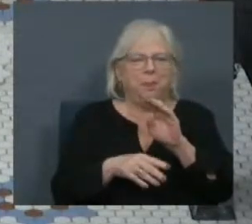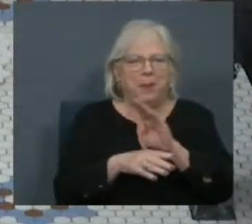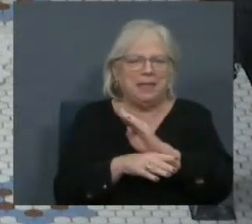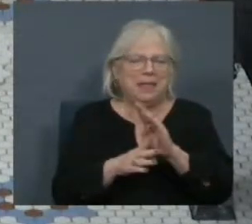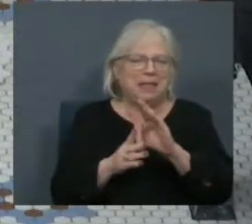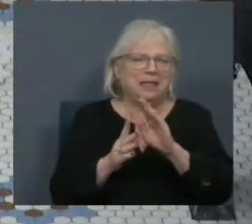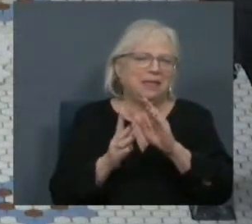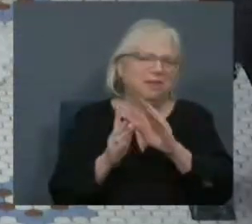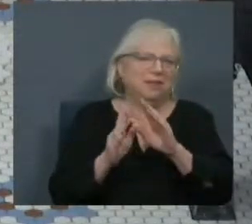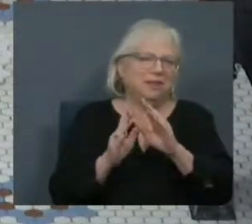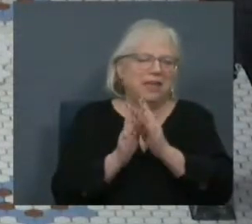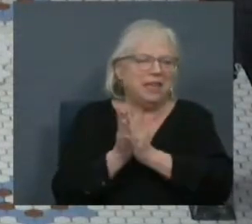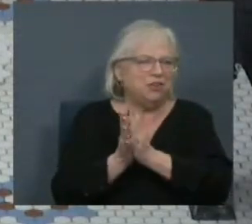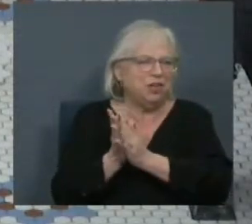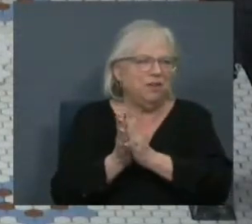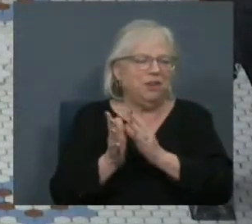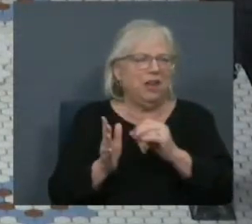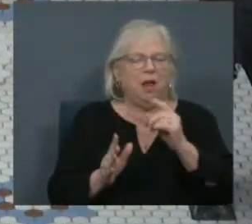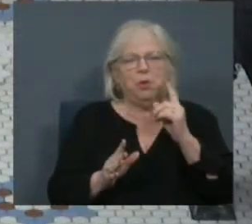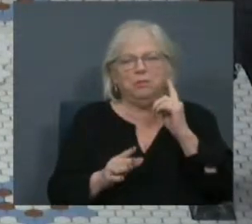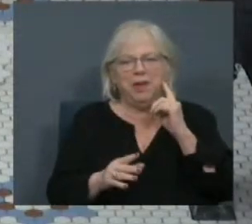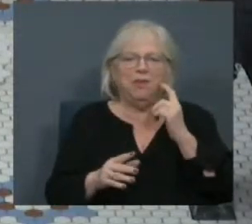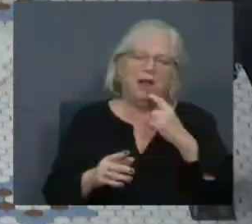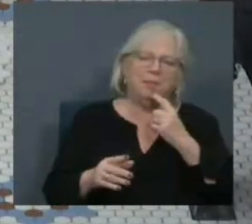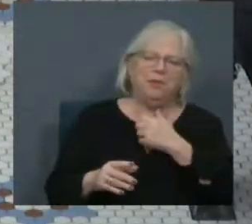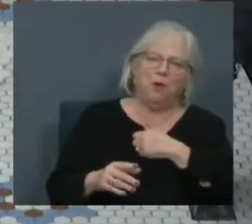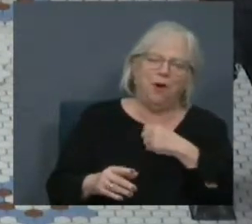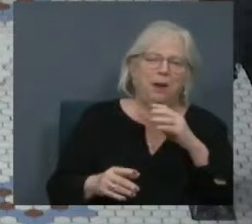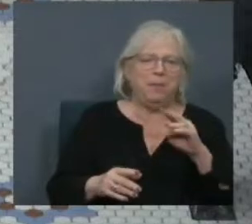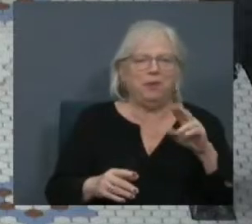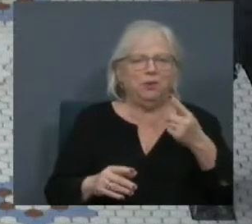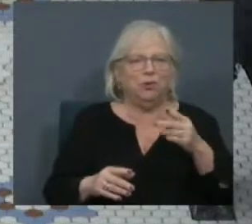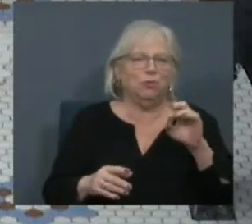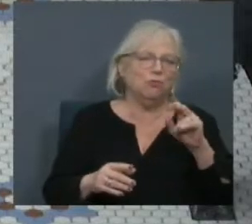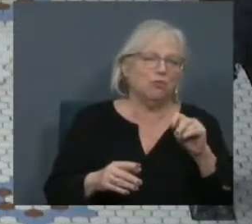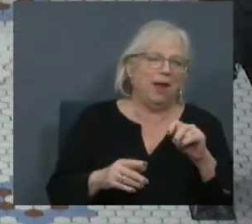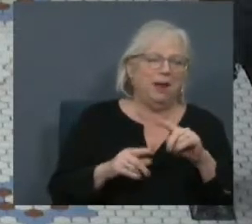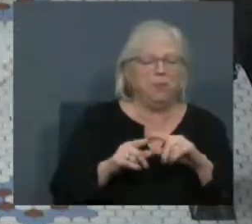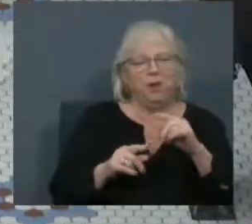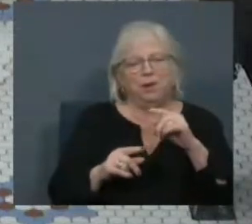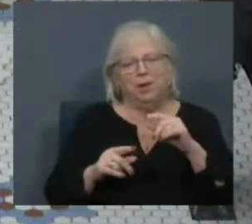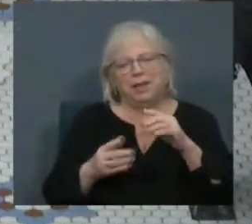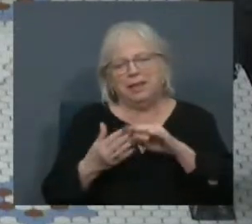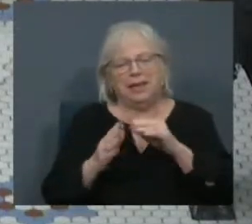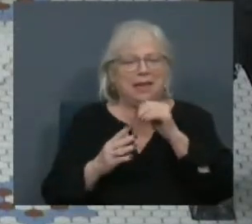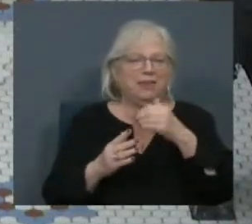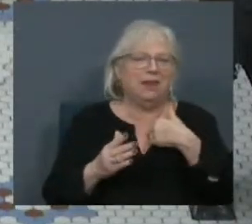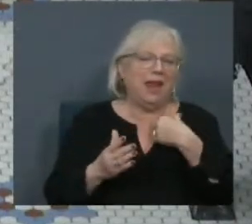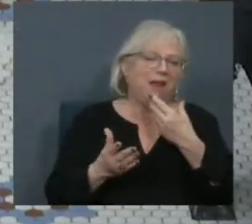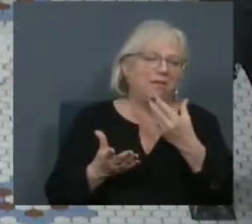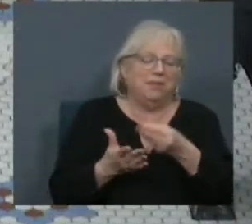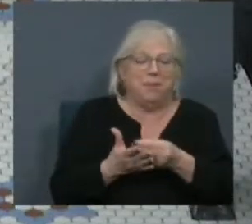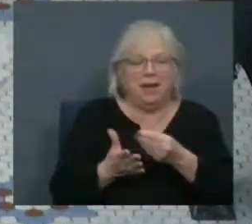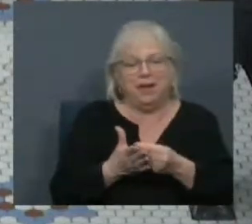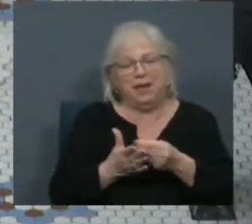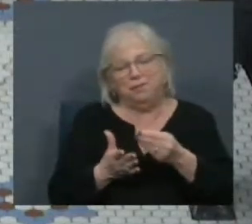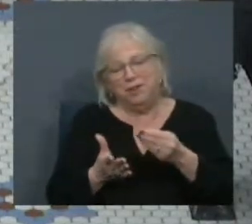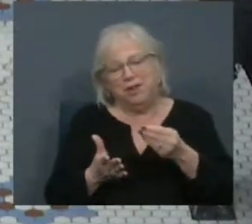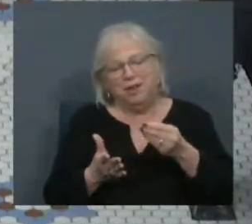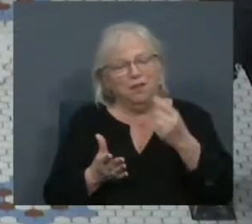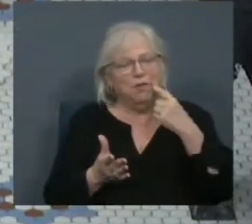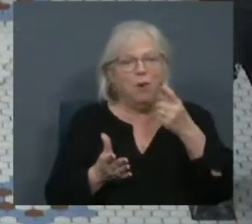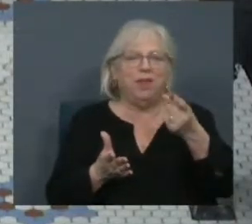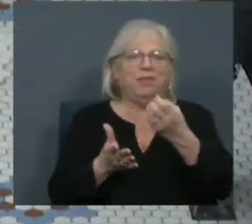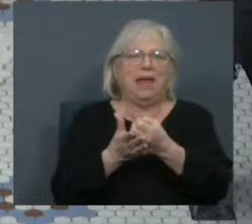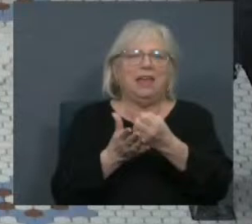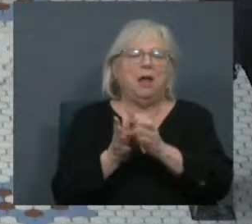hear, I'm sorry, Mr. Grand, but the city doesn't have the budget for this economic development package because we gave it all away to surveillance.